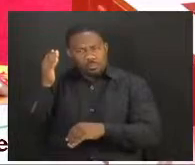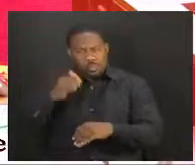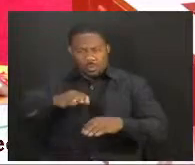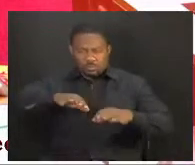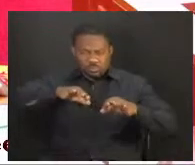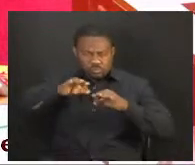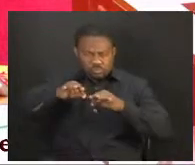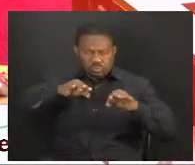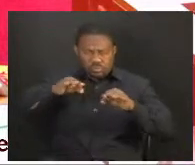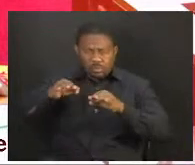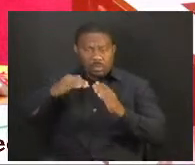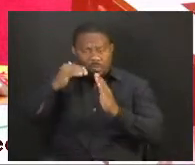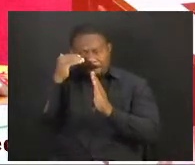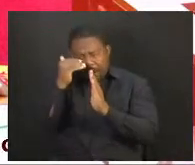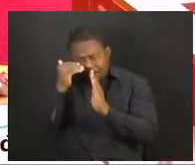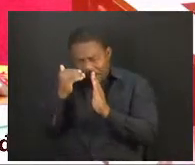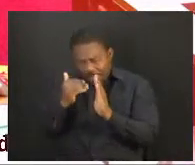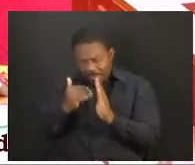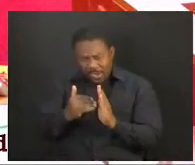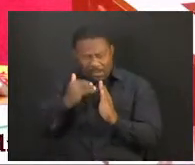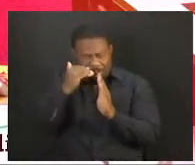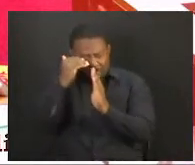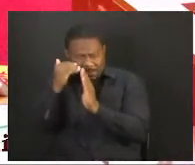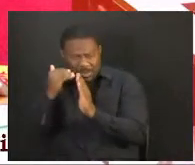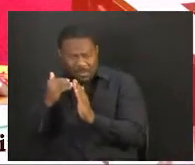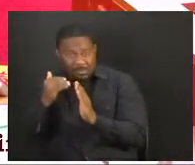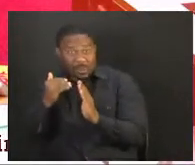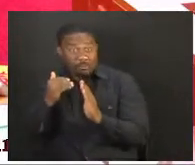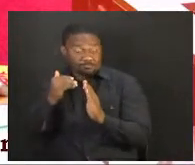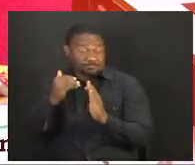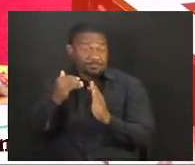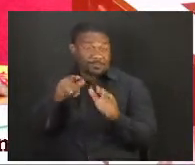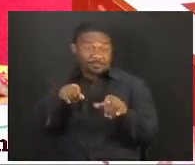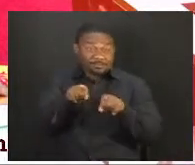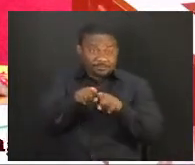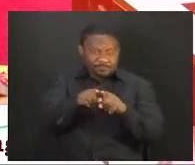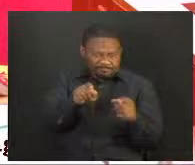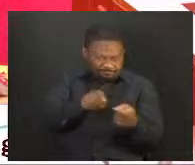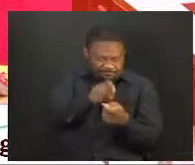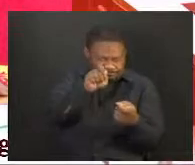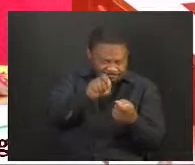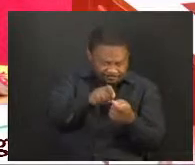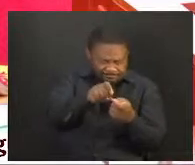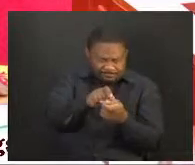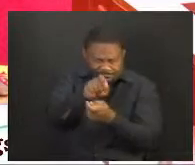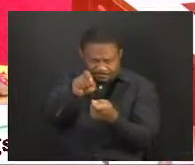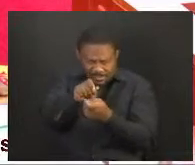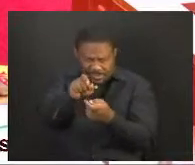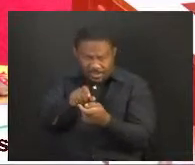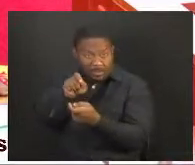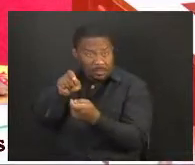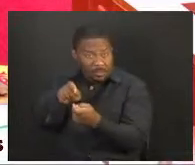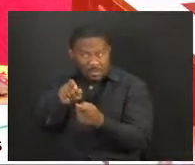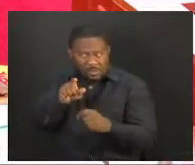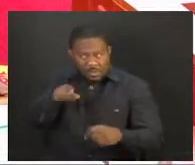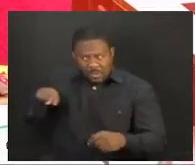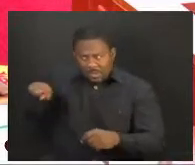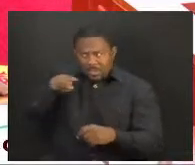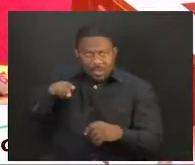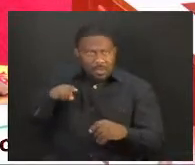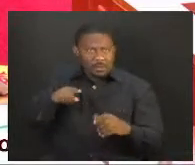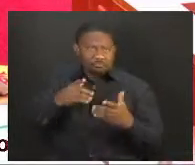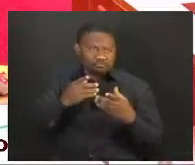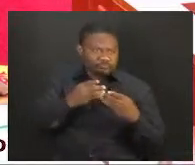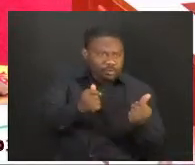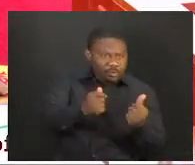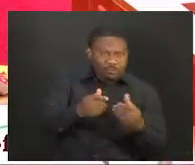sectorial performance and outlook, as well as specific sector interventions to deal